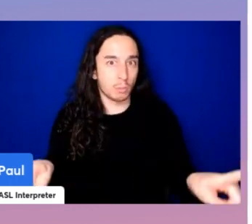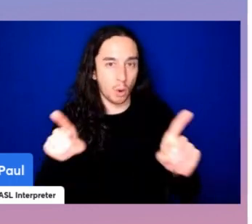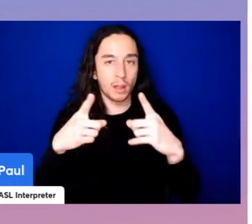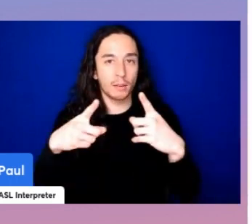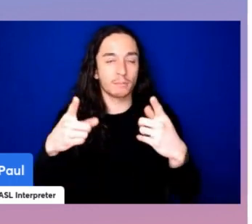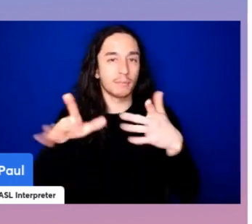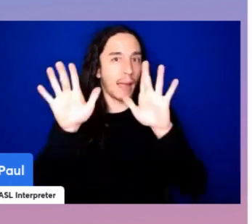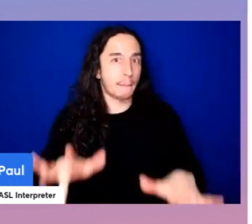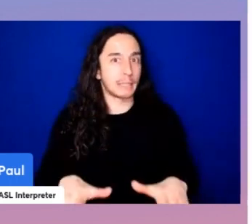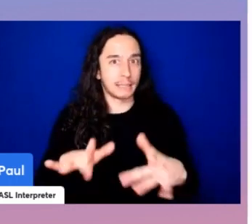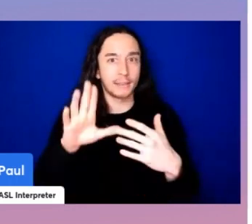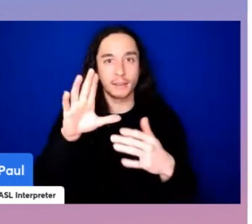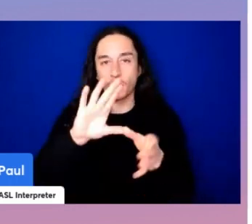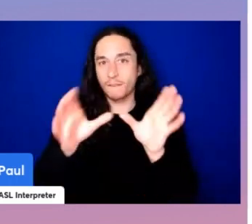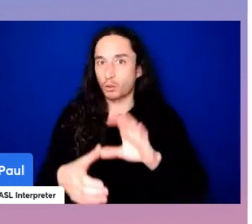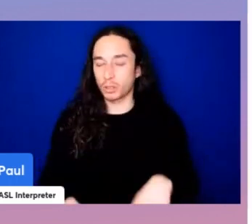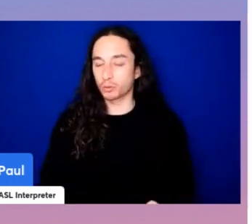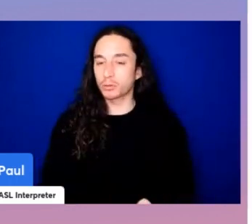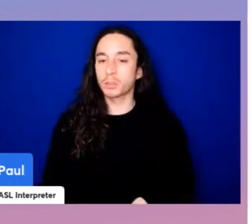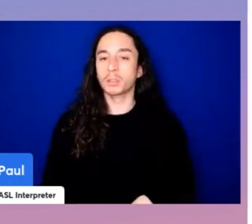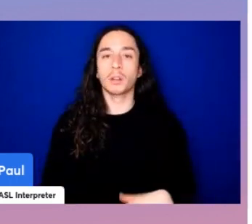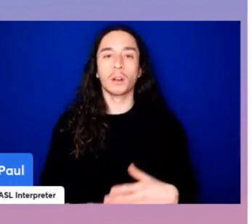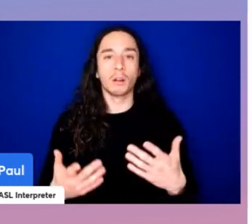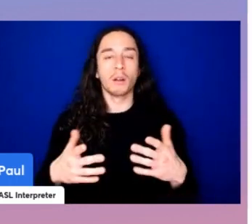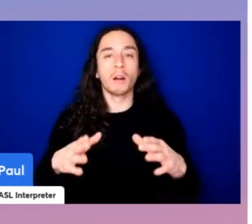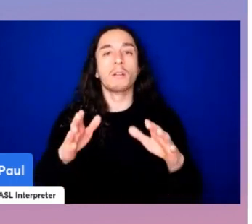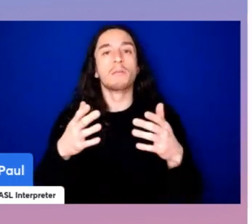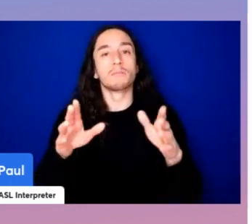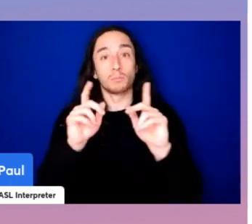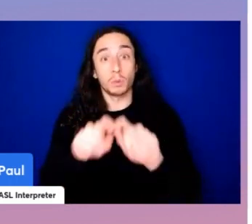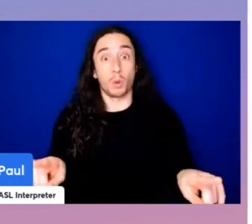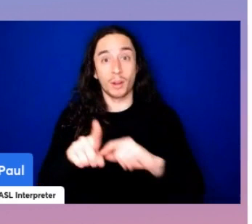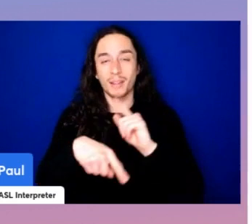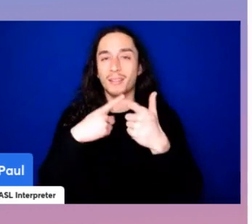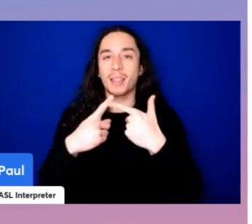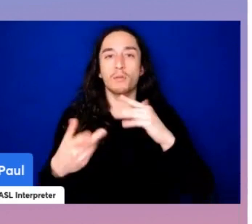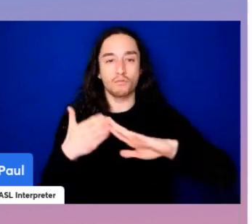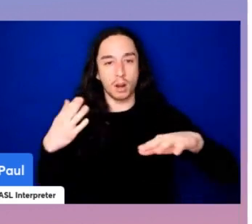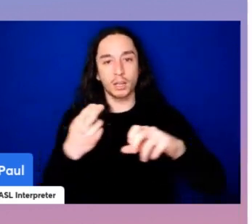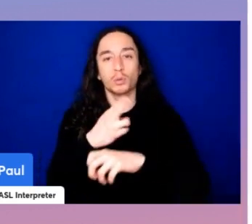empty configuration, or deploying an infrastructure, a configuration, and then running it with the API.